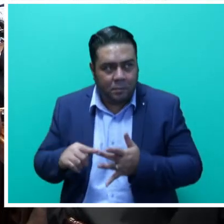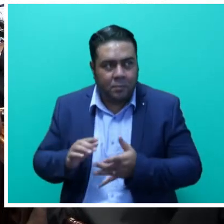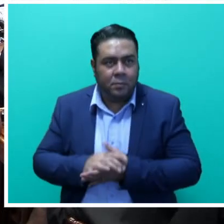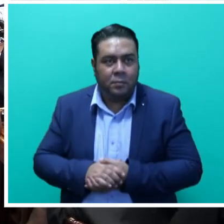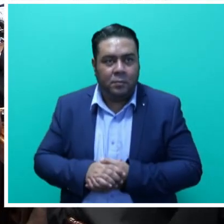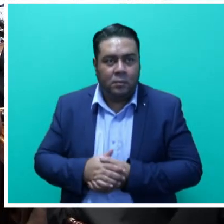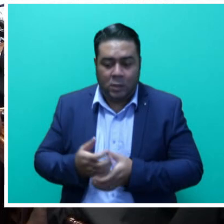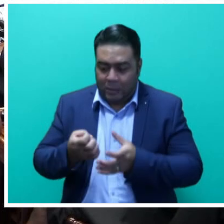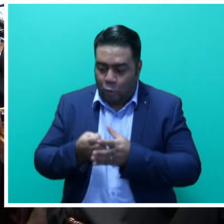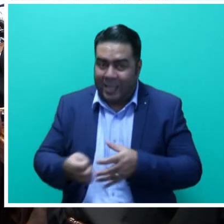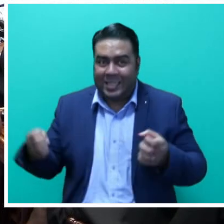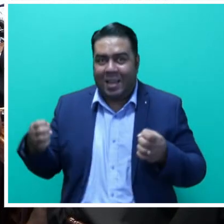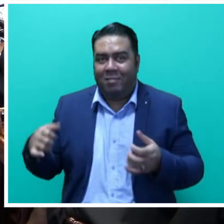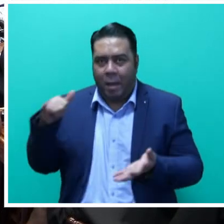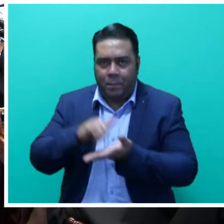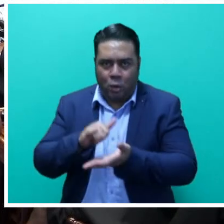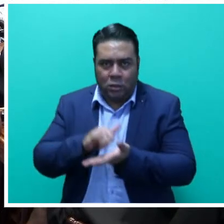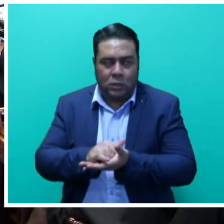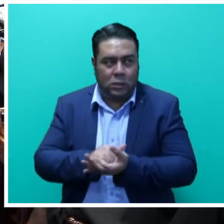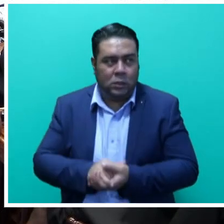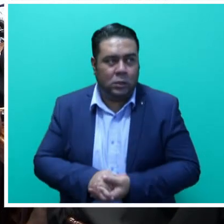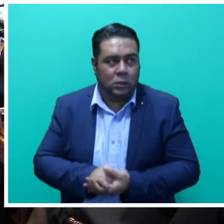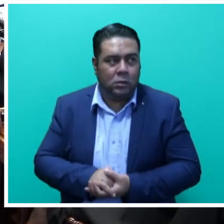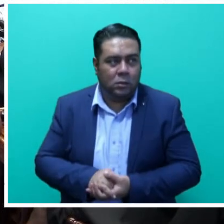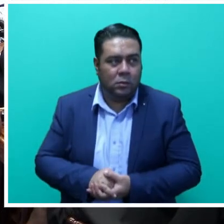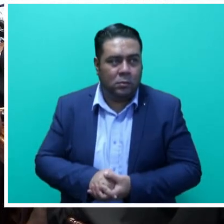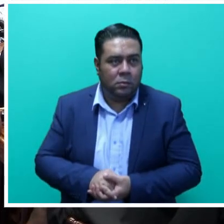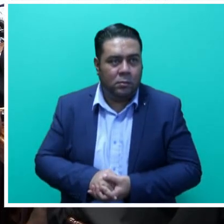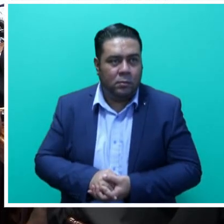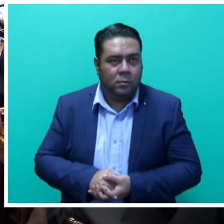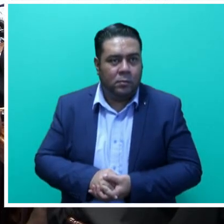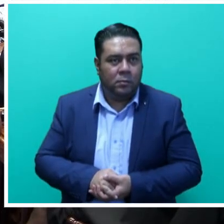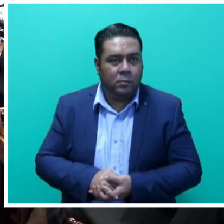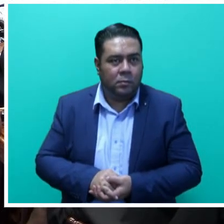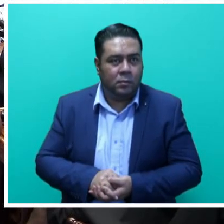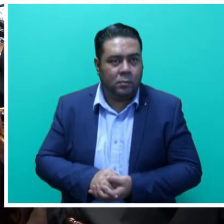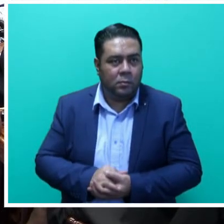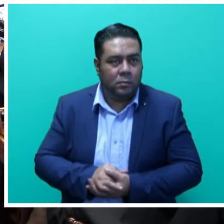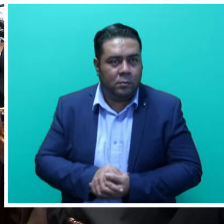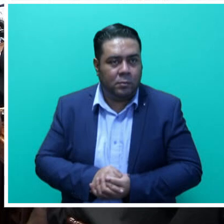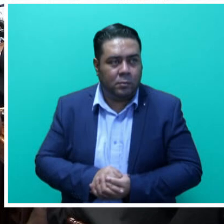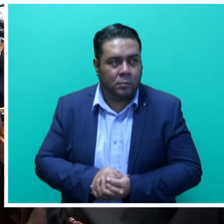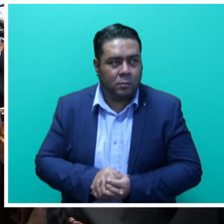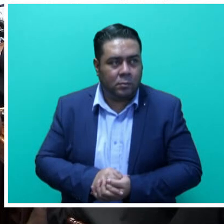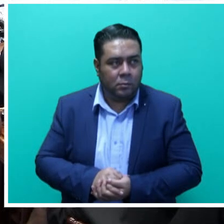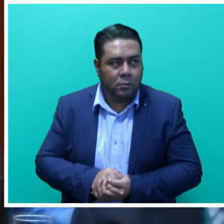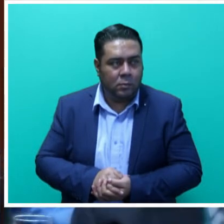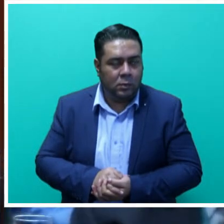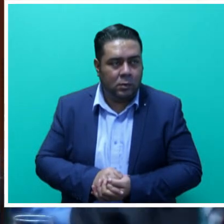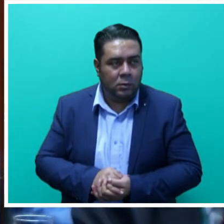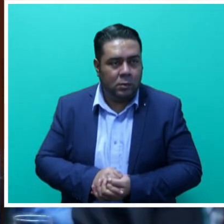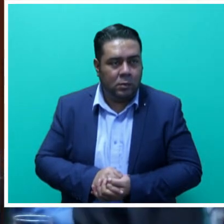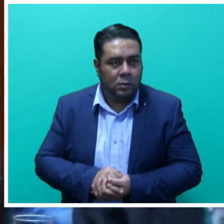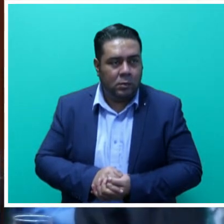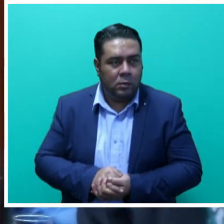Matei, and land acquisition around the airport is required for this. And as I speak, dialogue